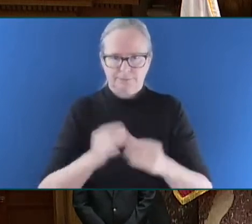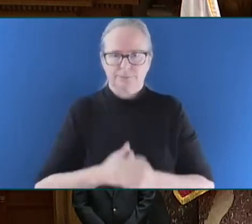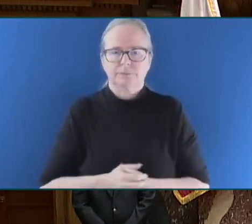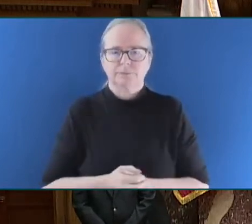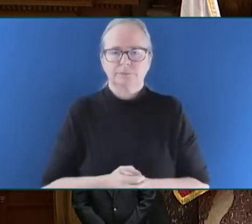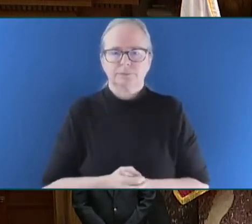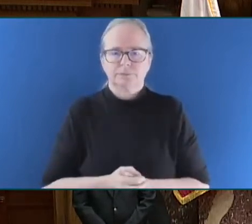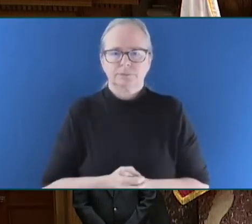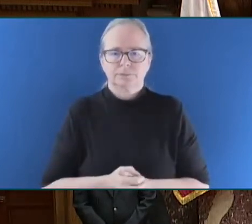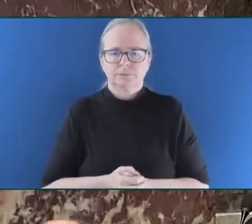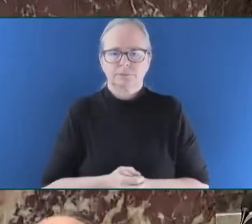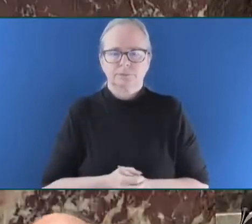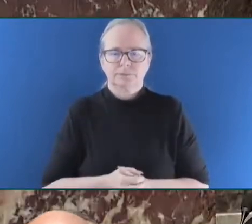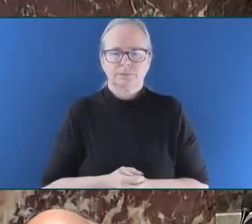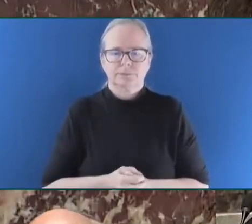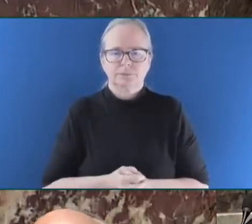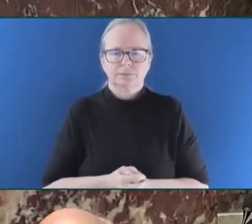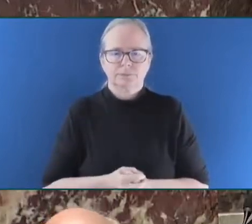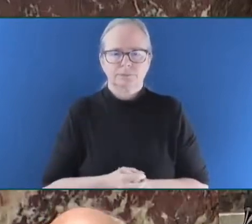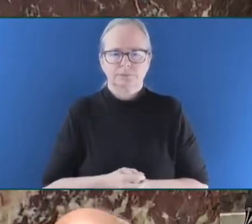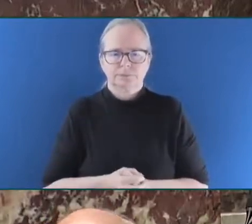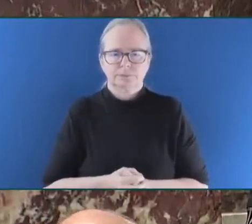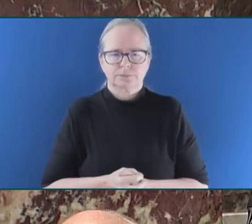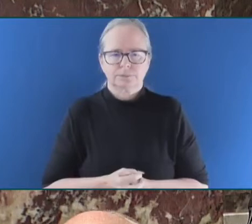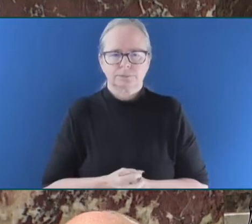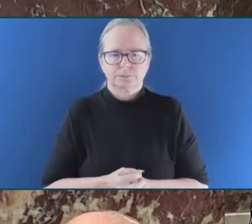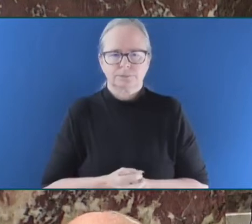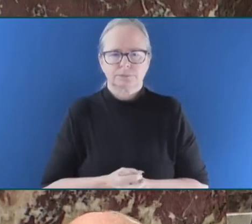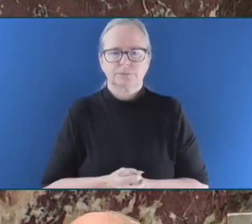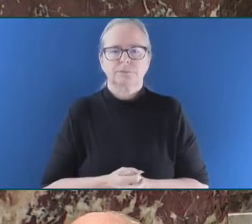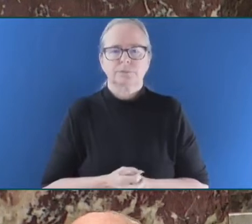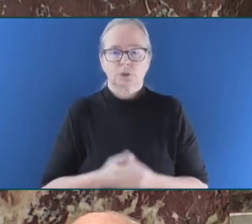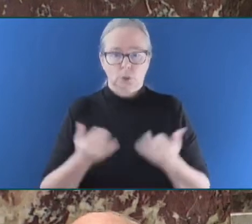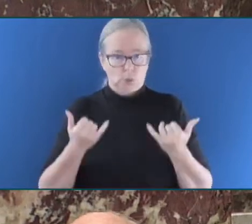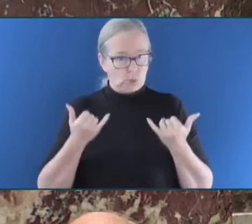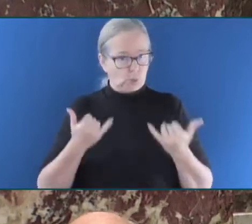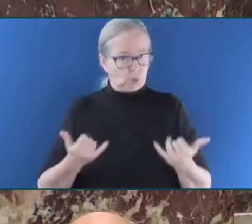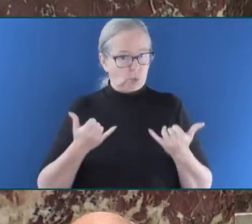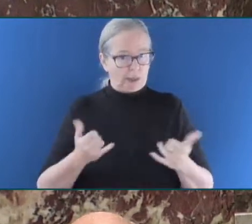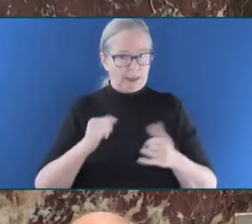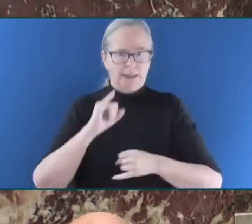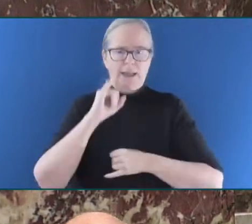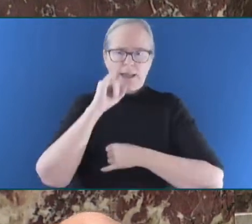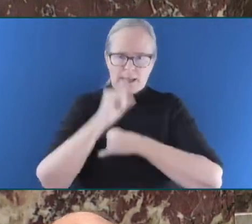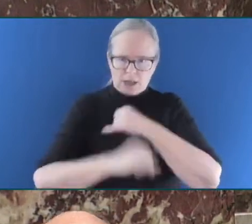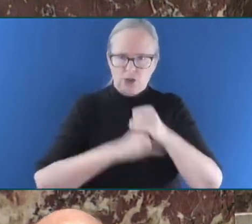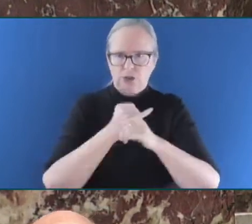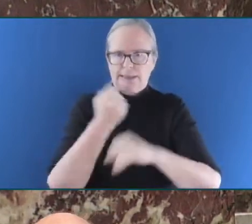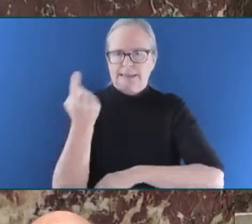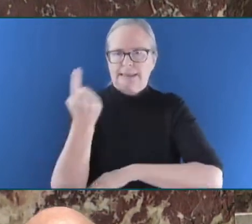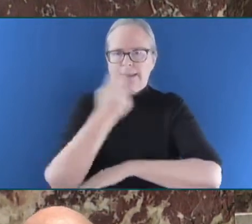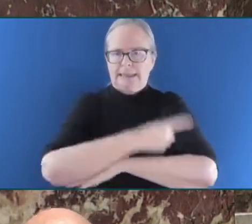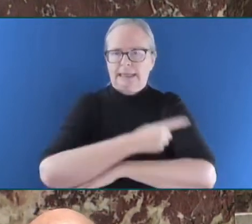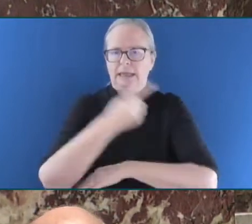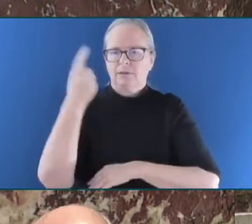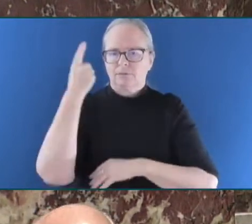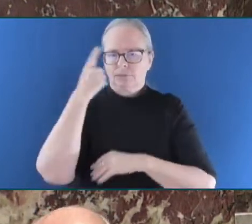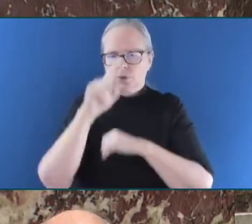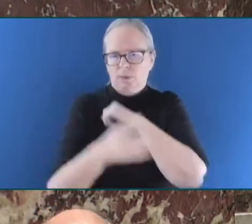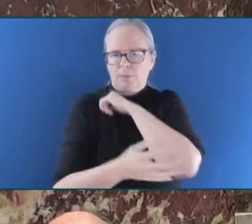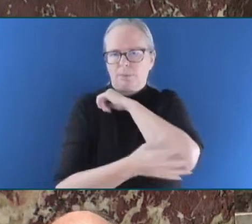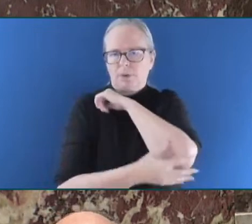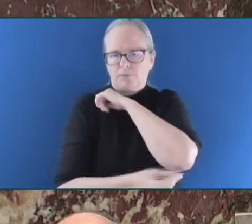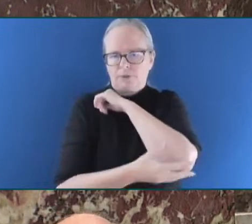I rise in the House on International Day for the Eradication of Poverty. The observance of this day can be tracked back